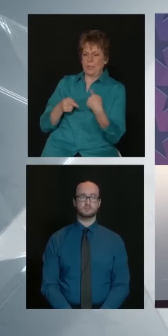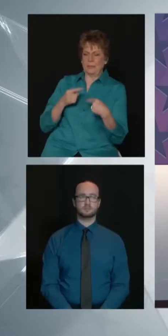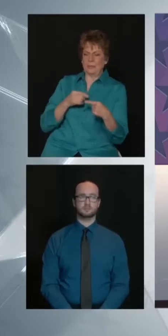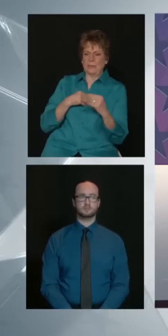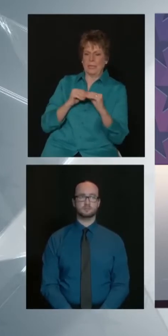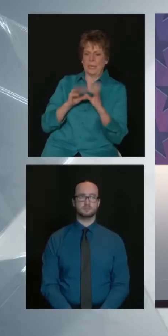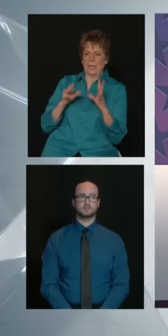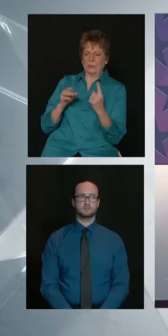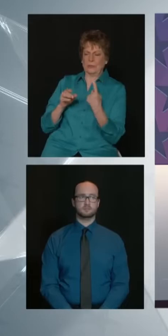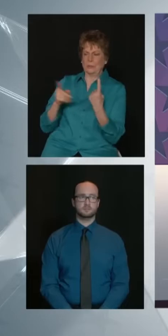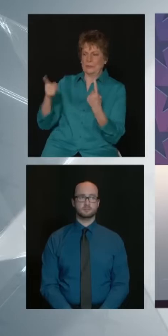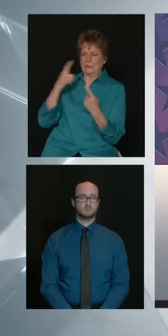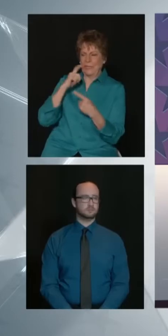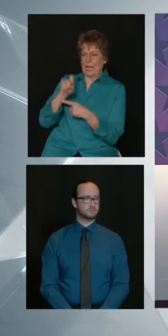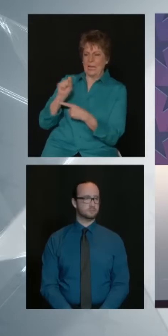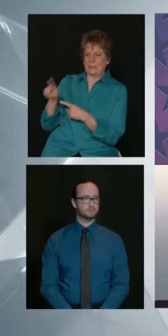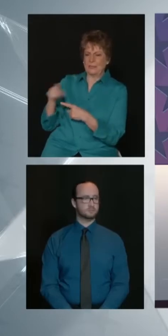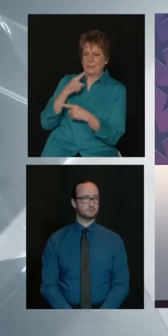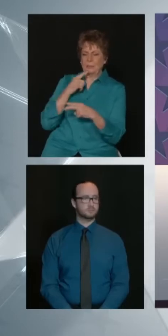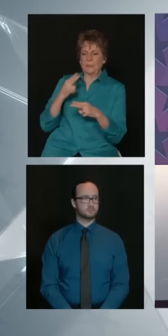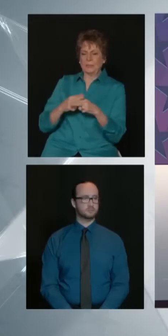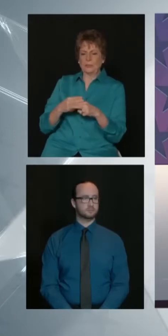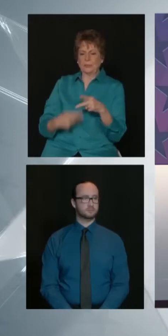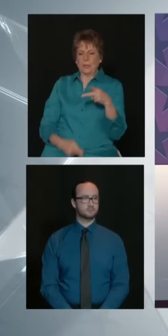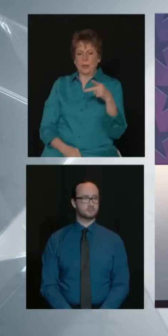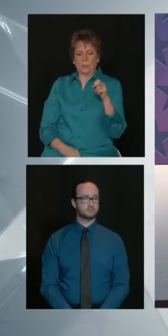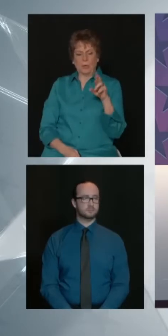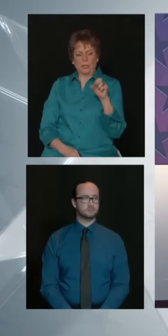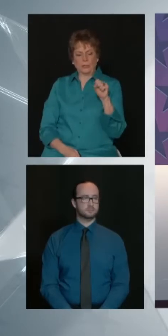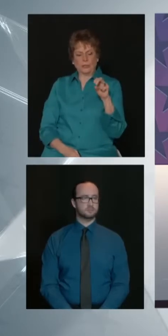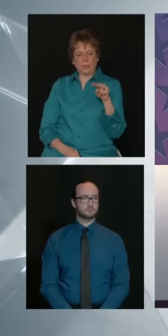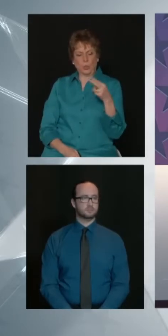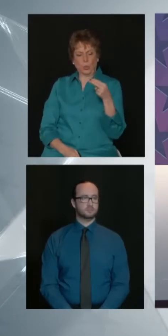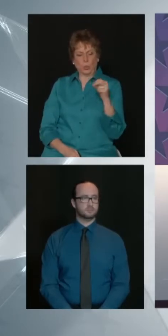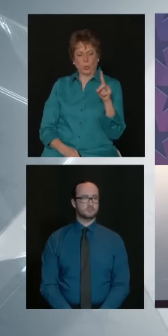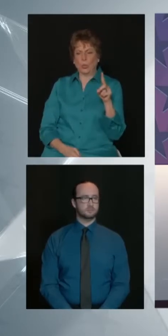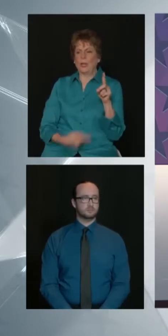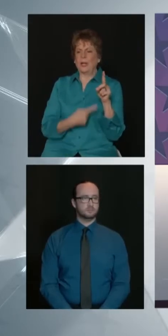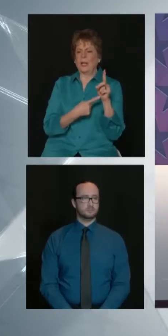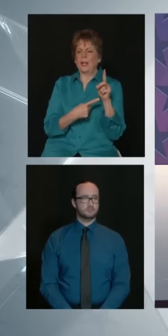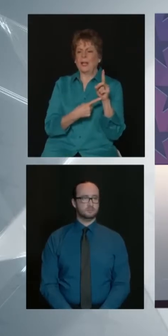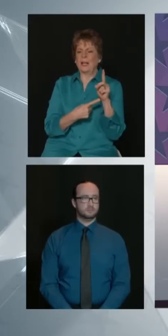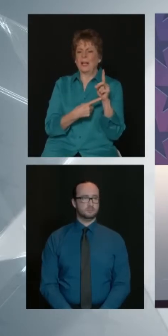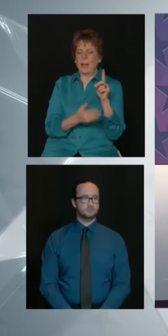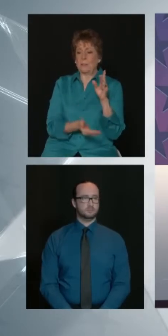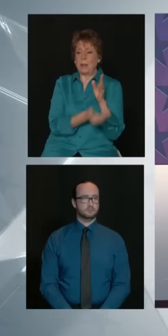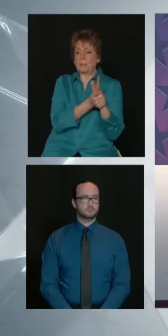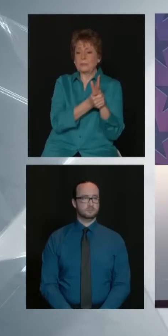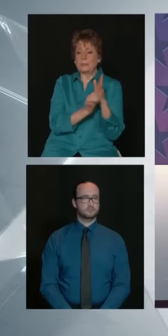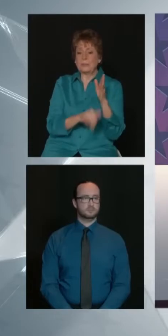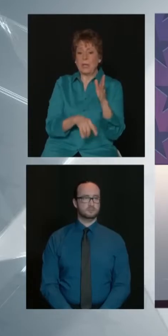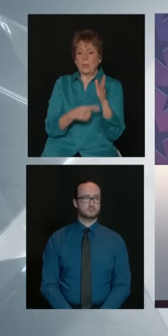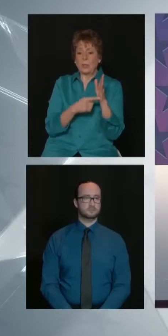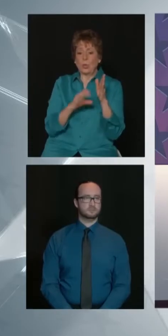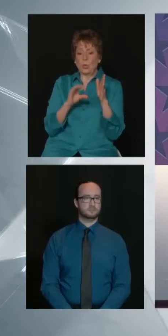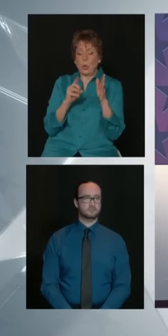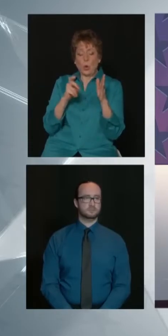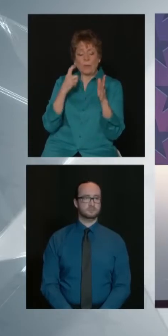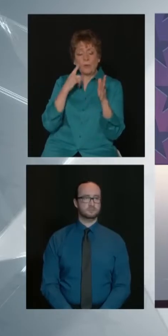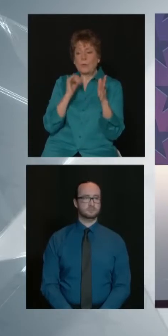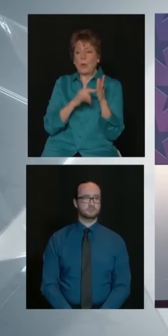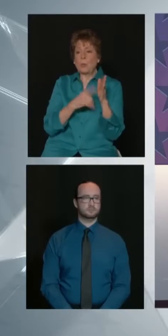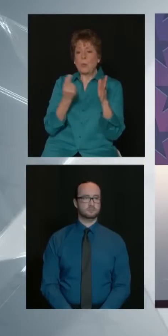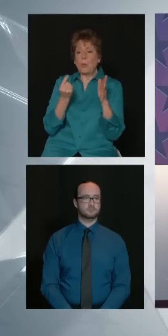folks, this is code. This is code for throwing women into jail. And that's what my